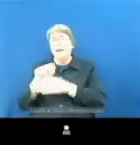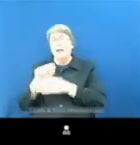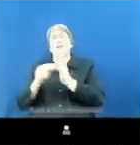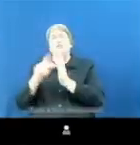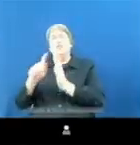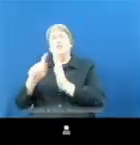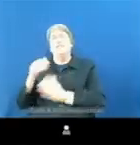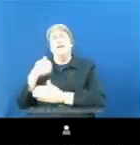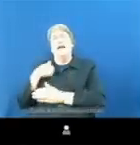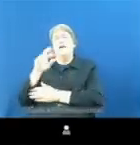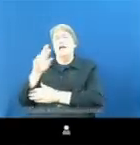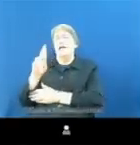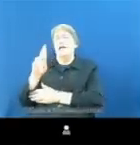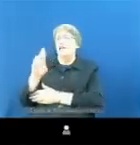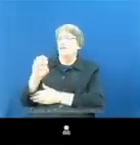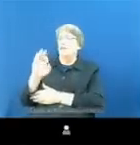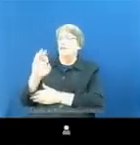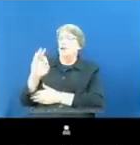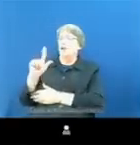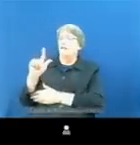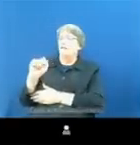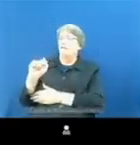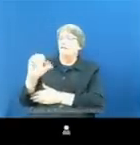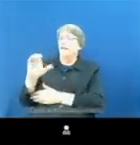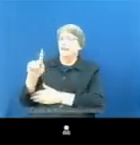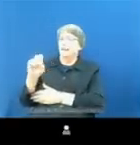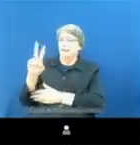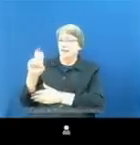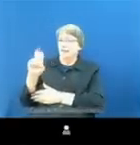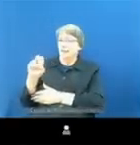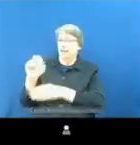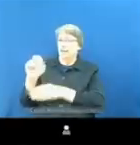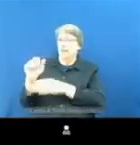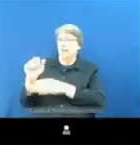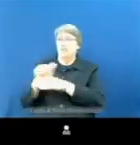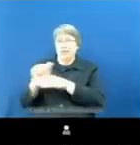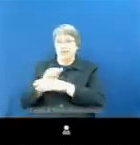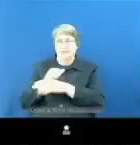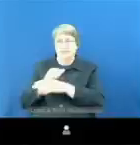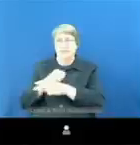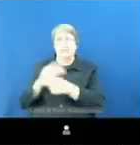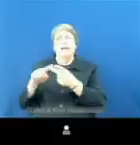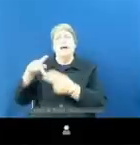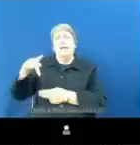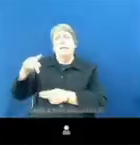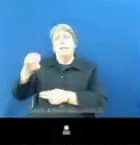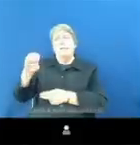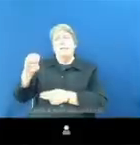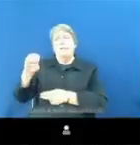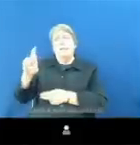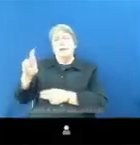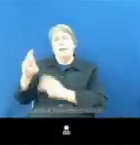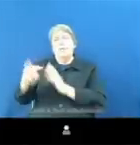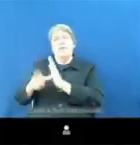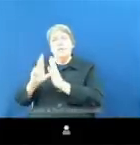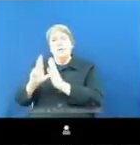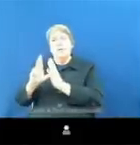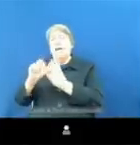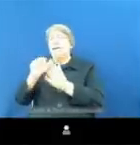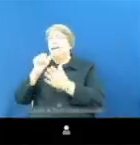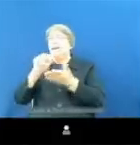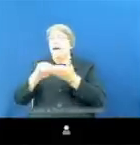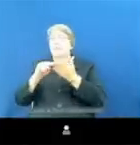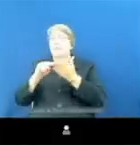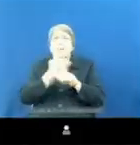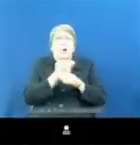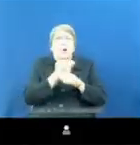about the work that you were doing, to be peer-reviewed, not to work alone or work in secret, but to have